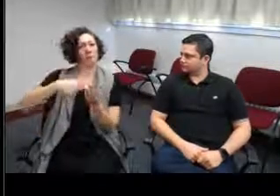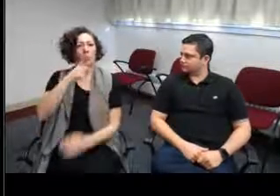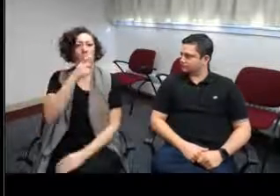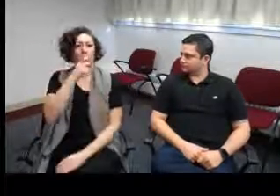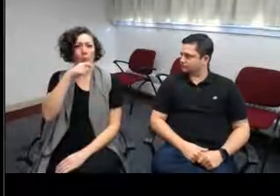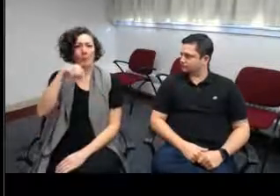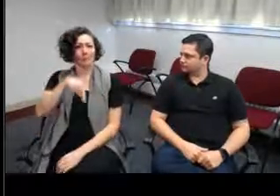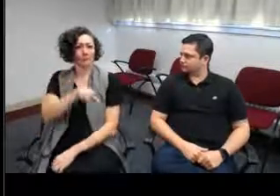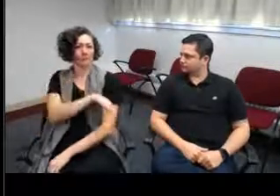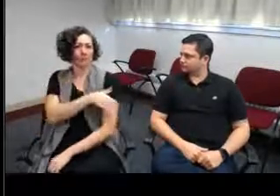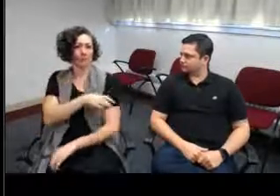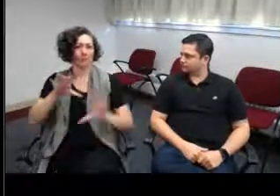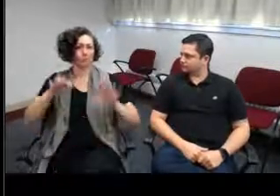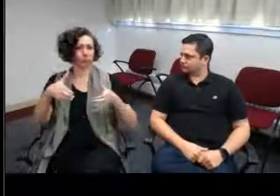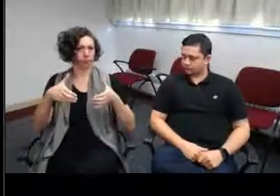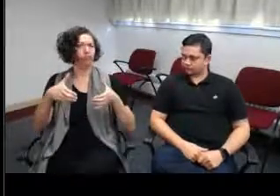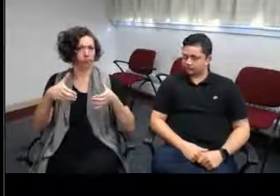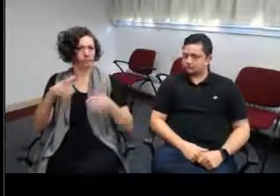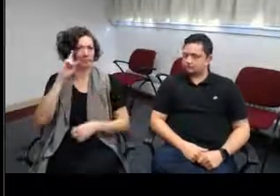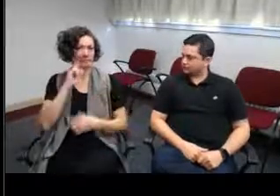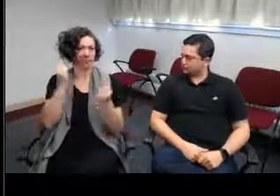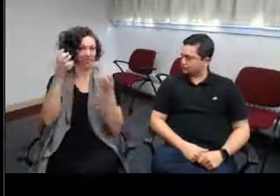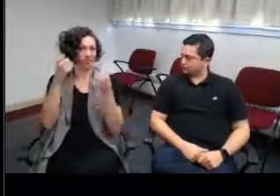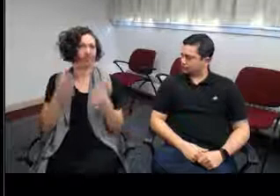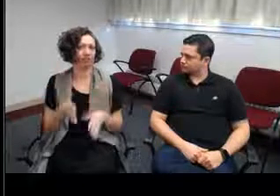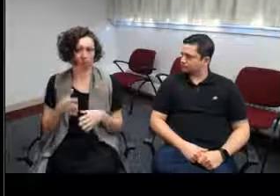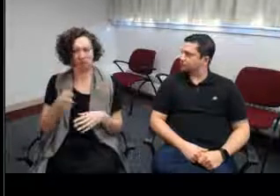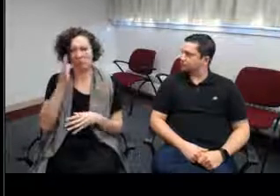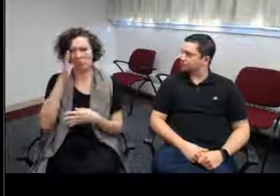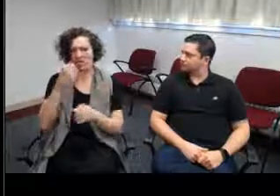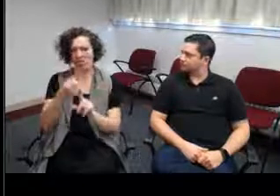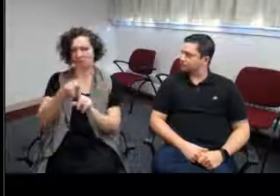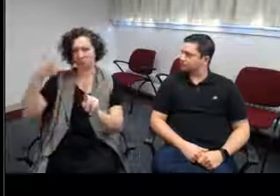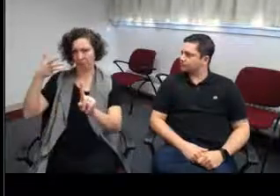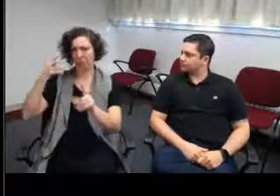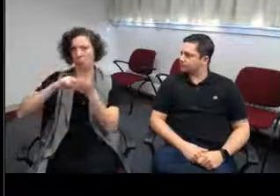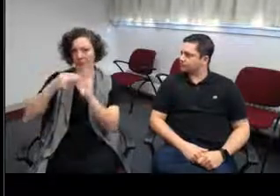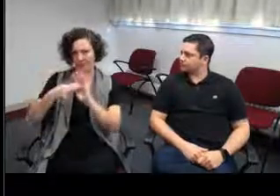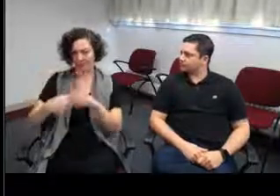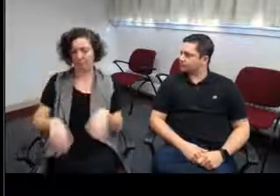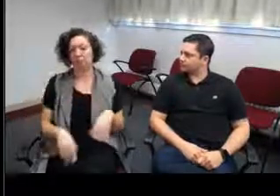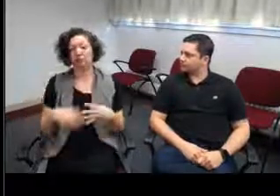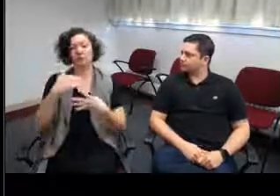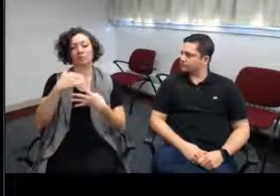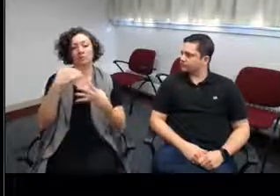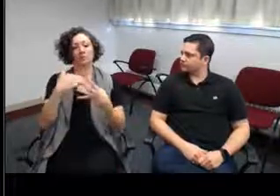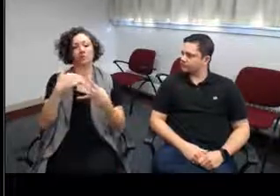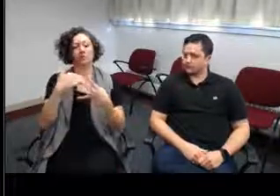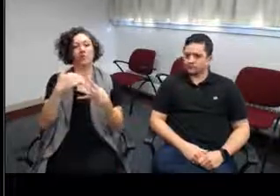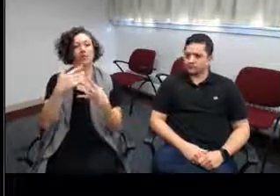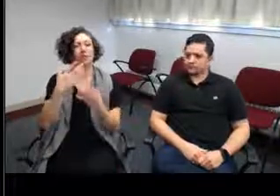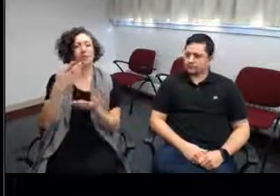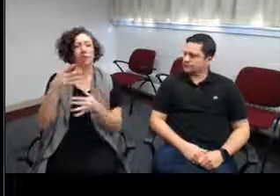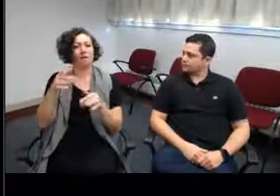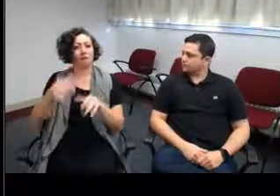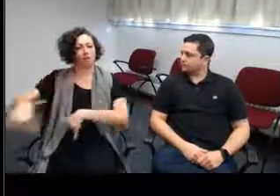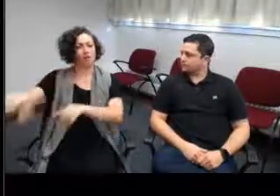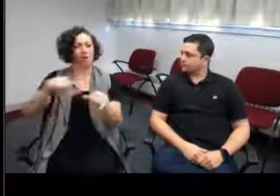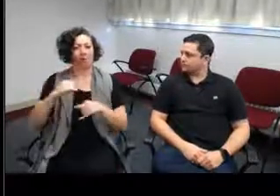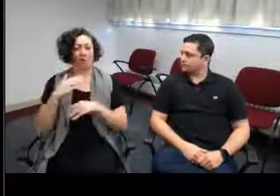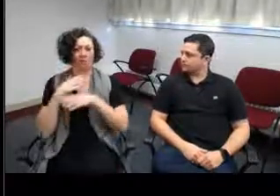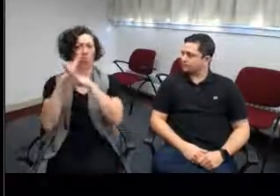items that we'll be discussing. The first is to talk about who the clinical population is, and we will go into what that means a little more